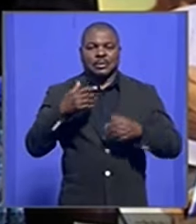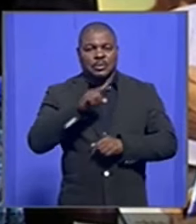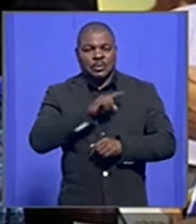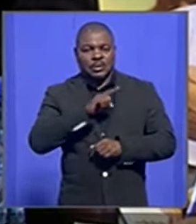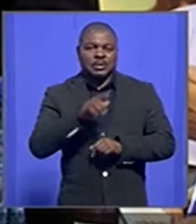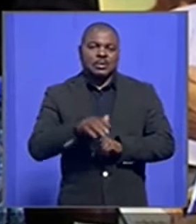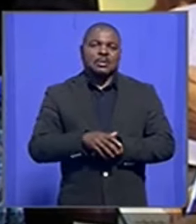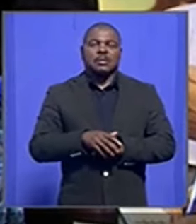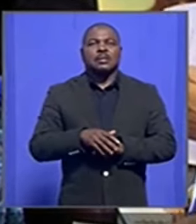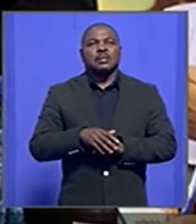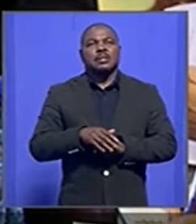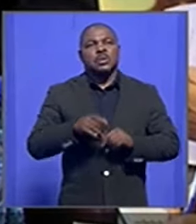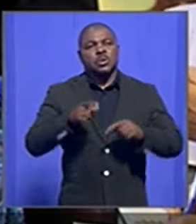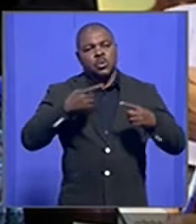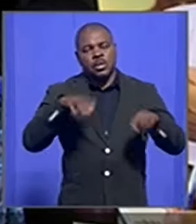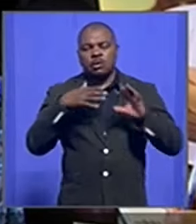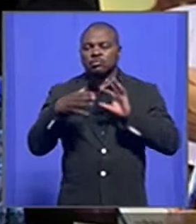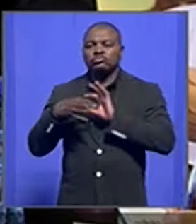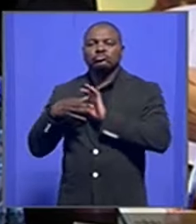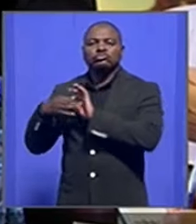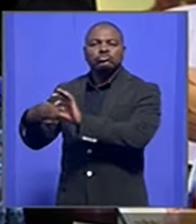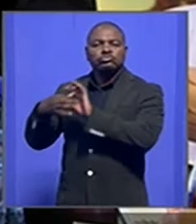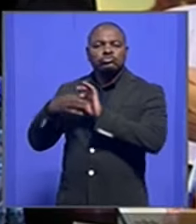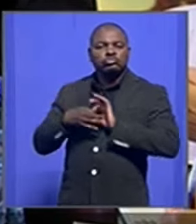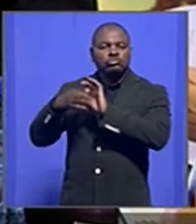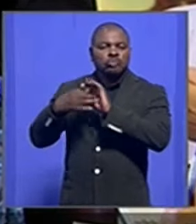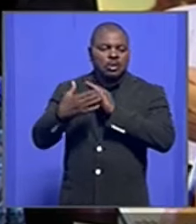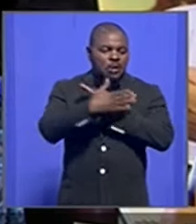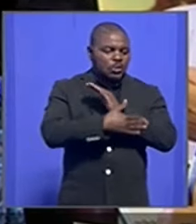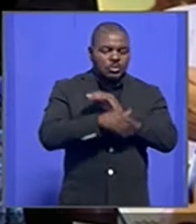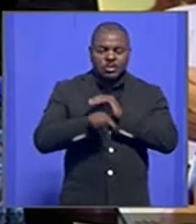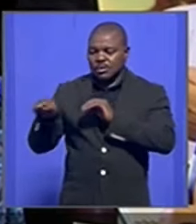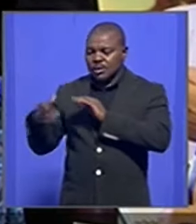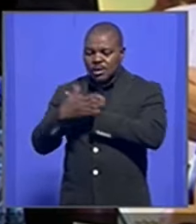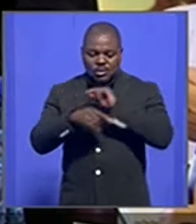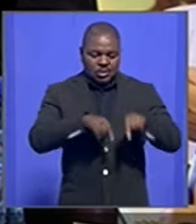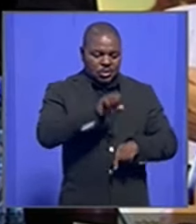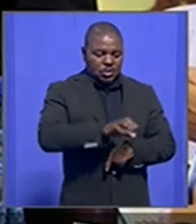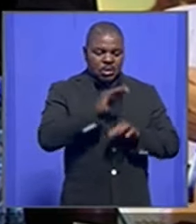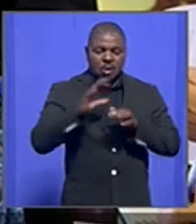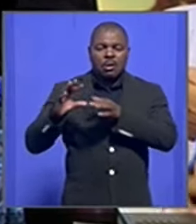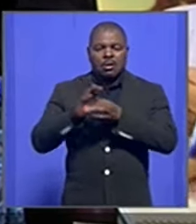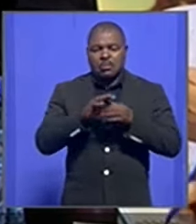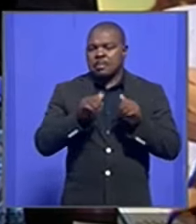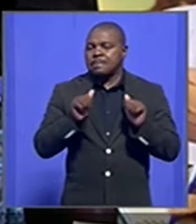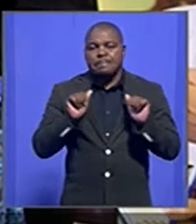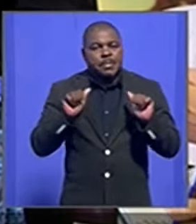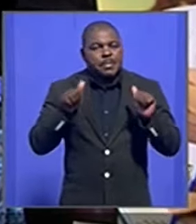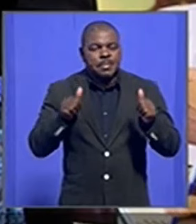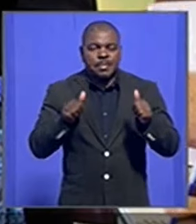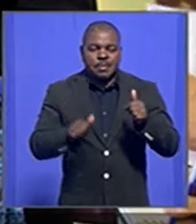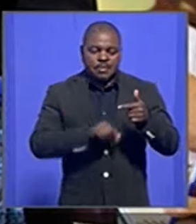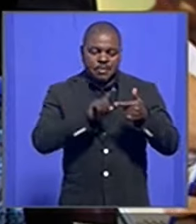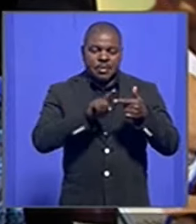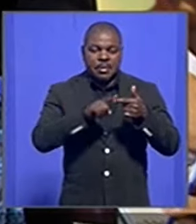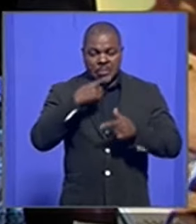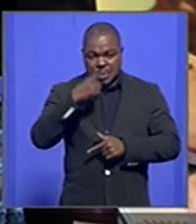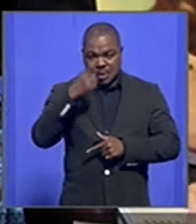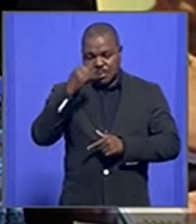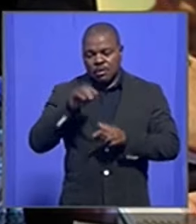good relations between our two countries, relations that we believe will continue